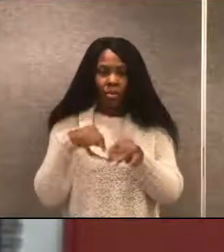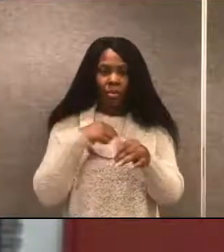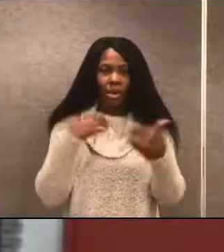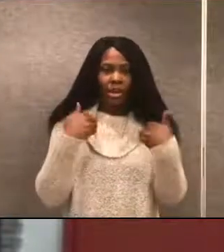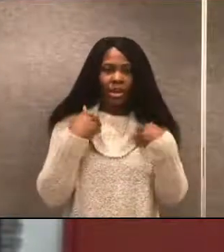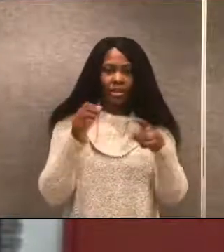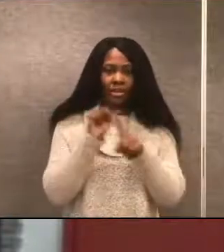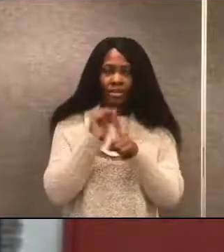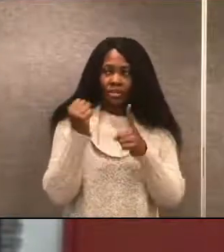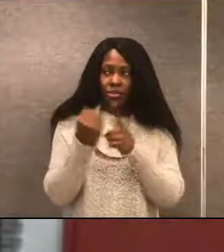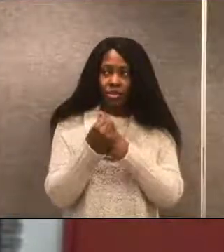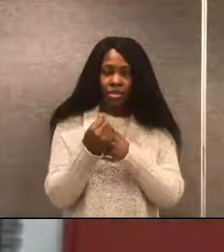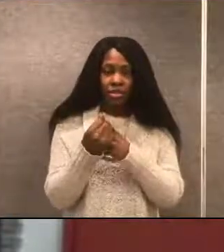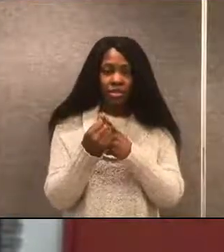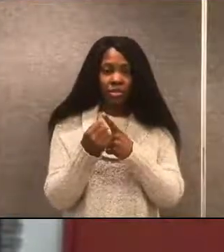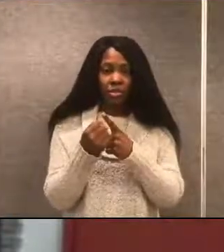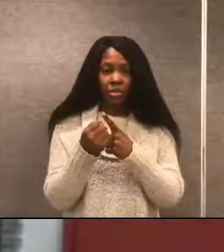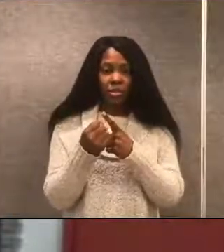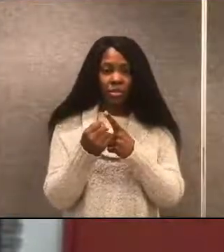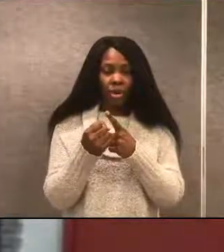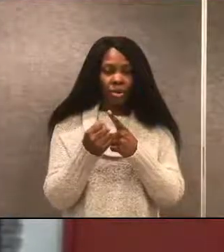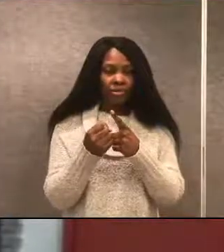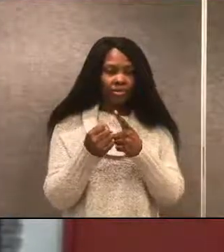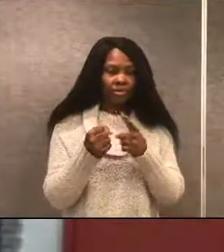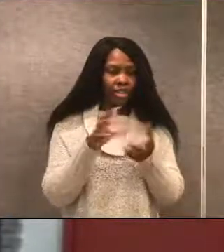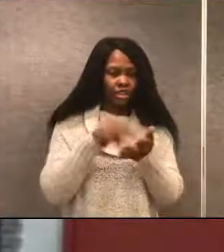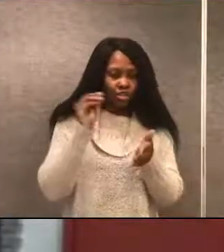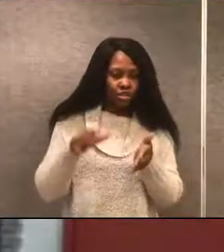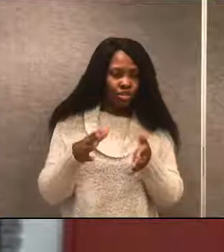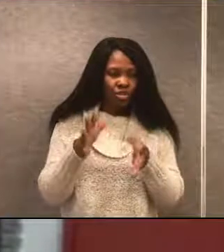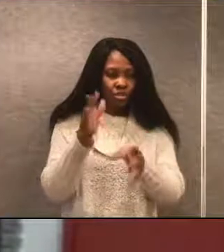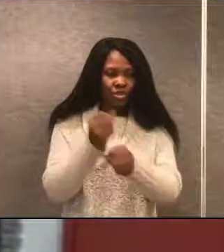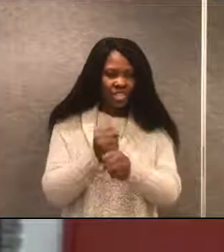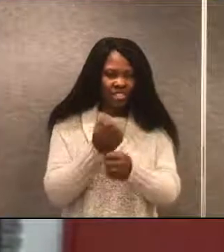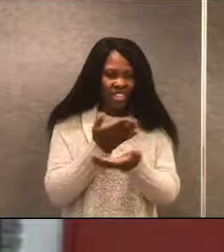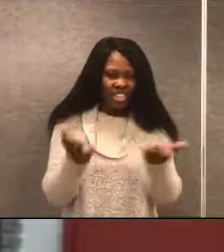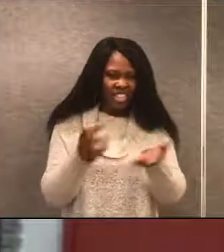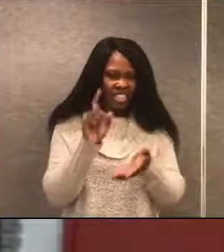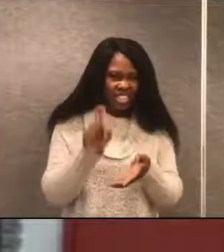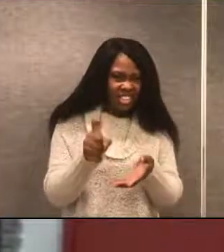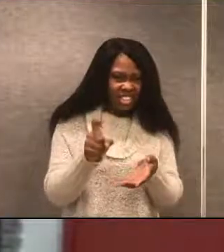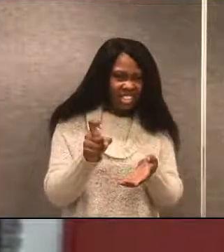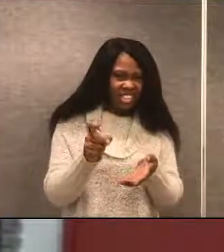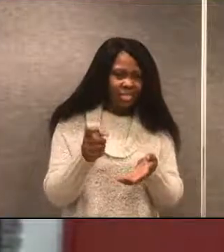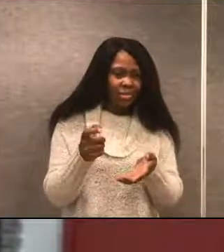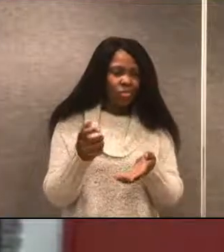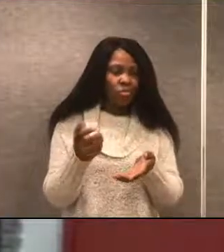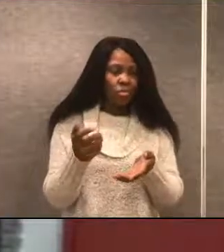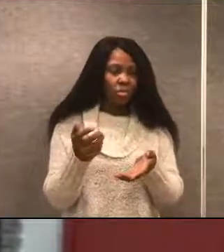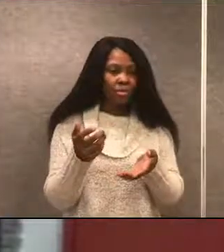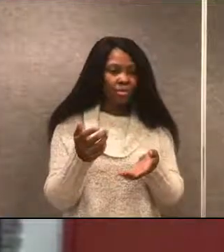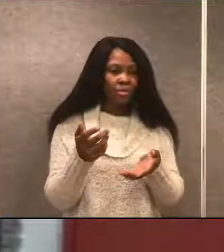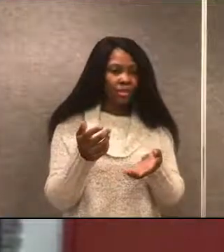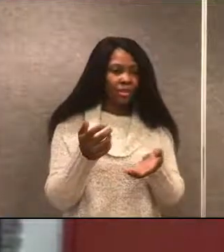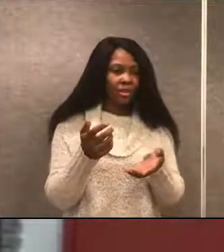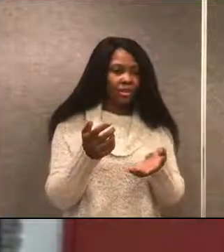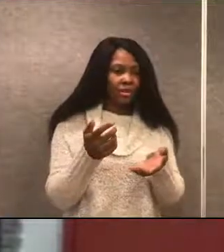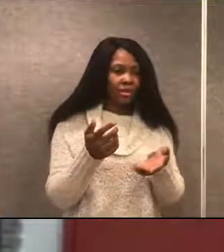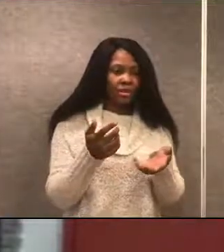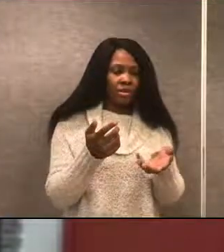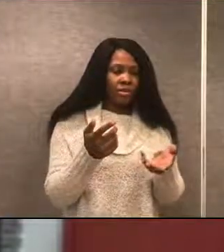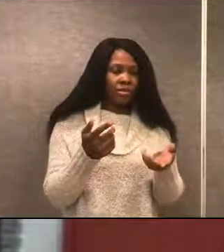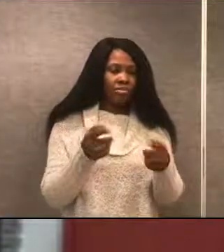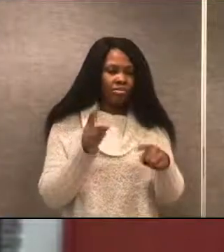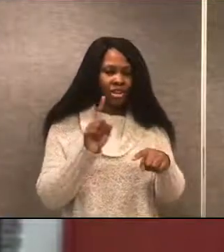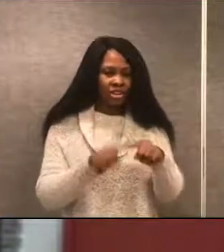where deliveries of materials and books came, but they never were able to open up the boxes and get it to the kids because there